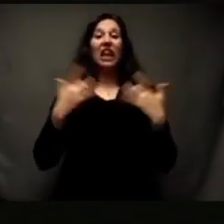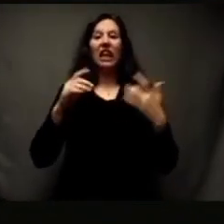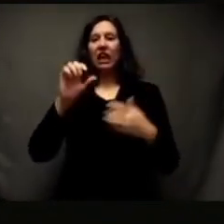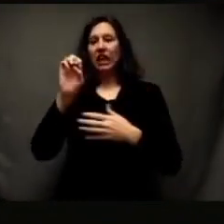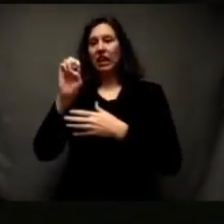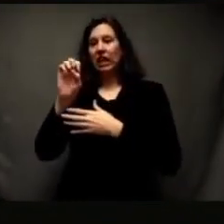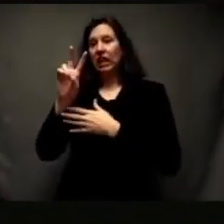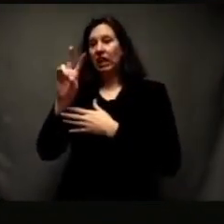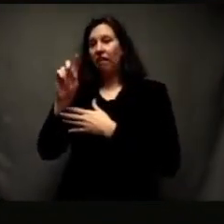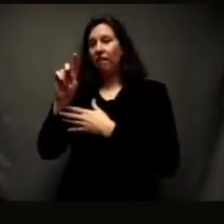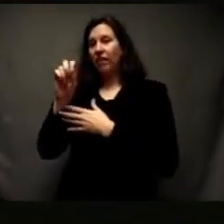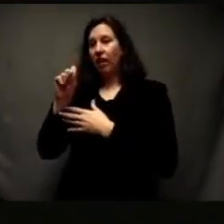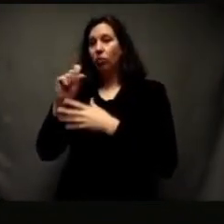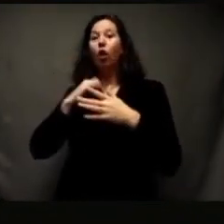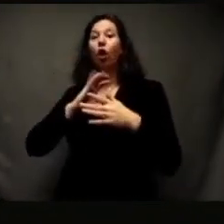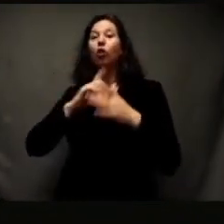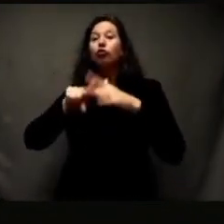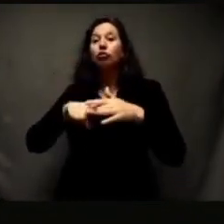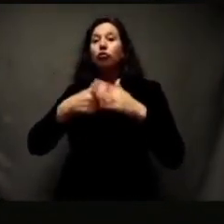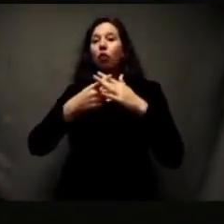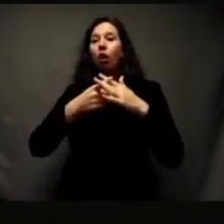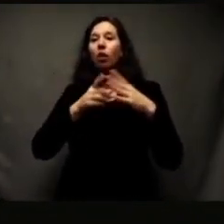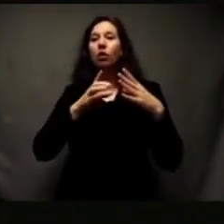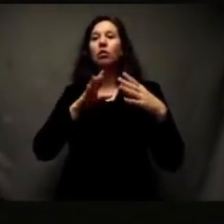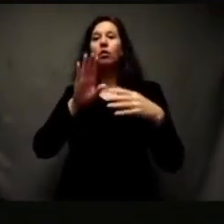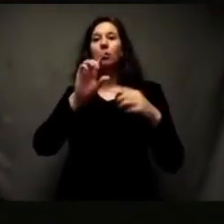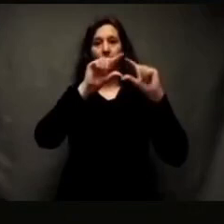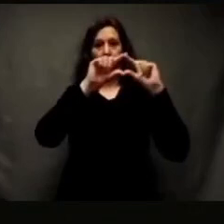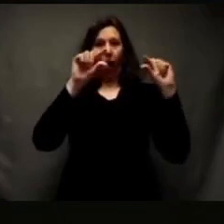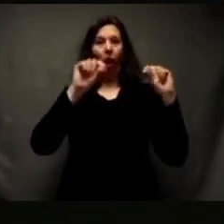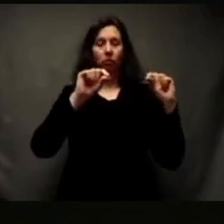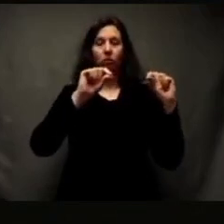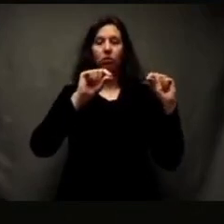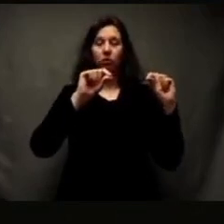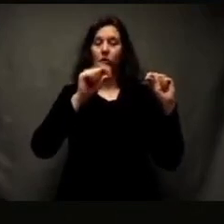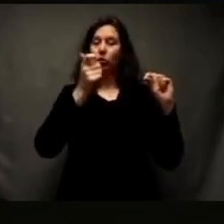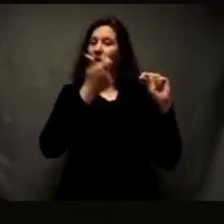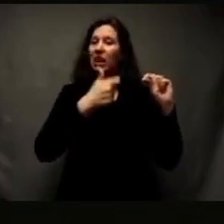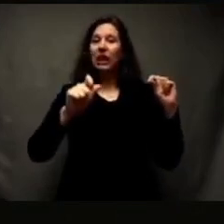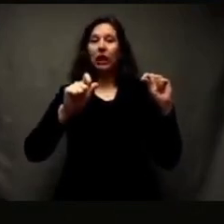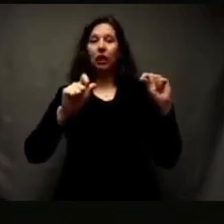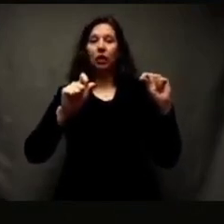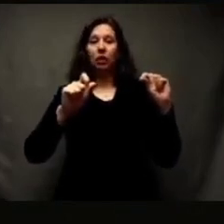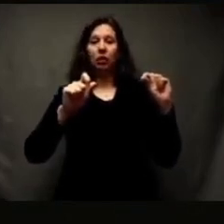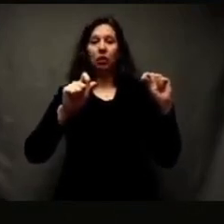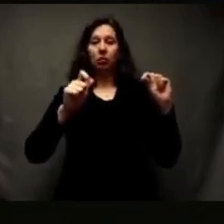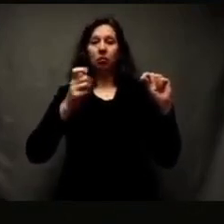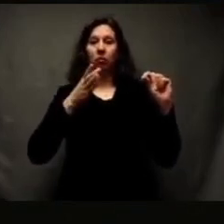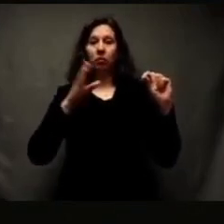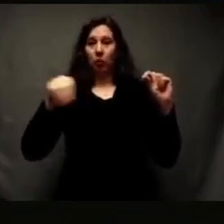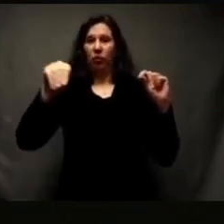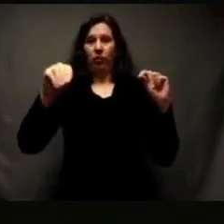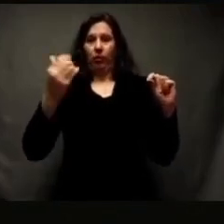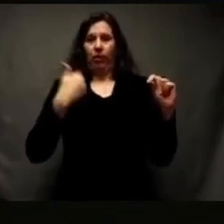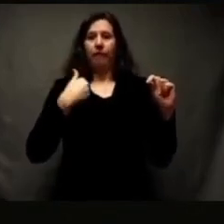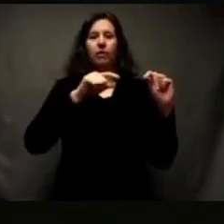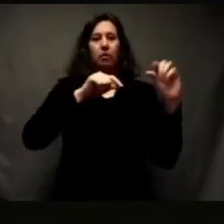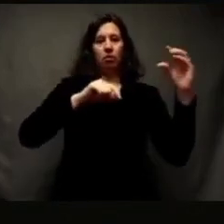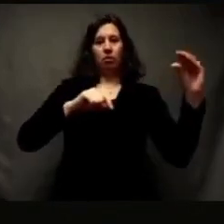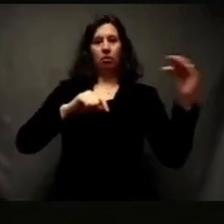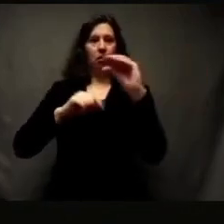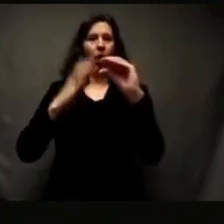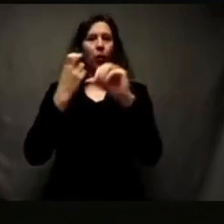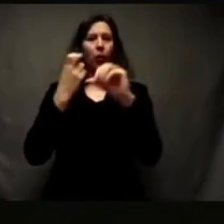start blocks. And so these will start any of the scripts that we have. And I want to use